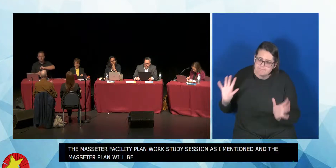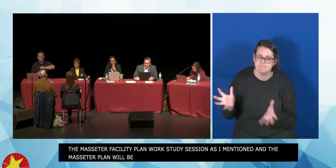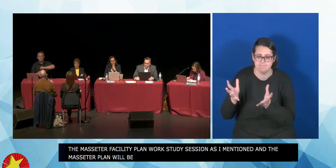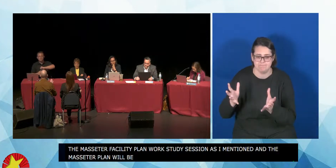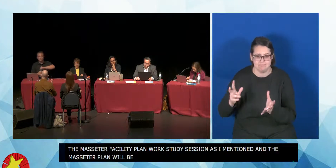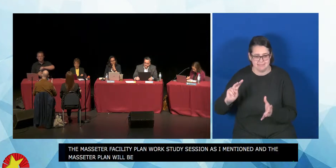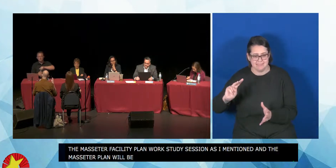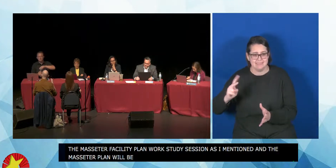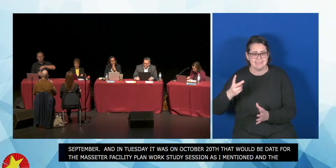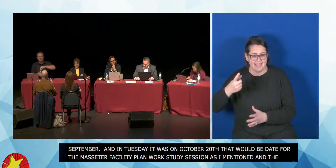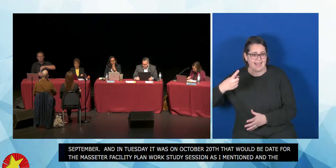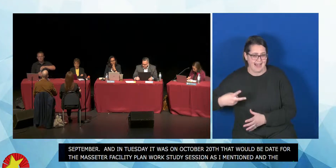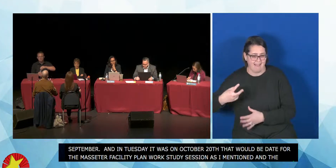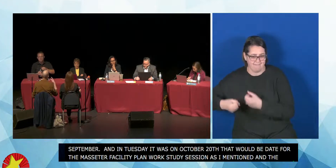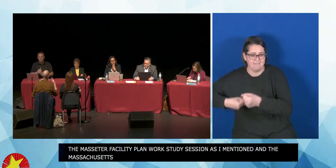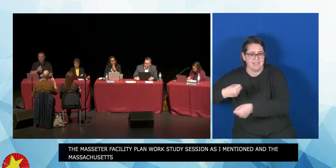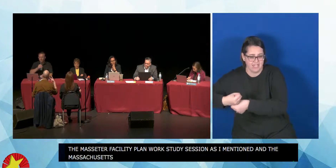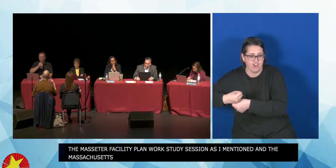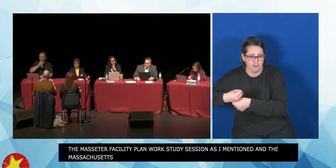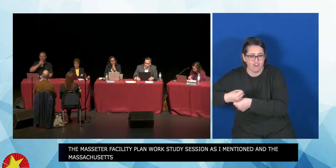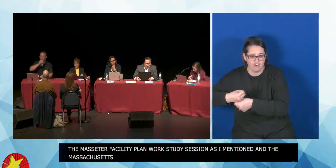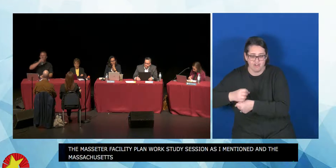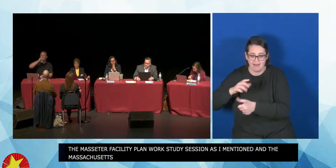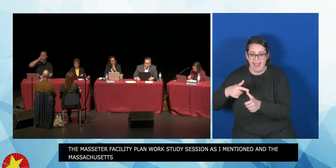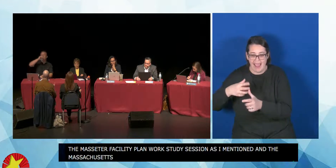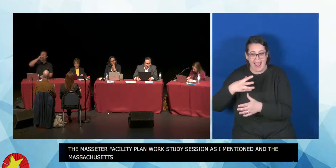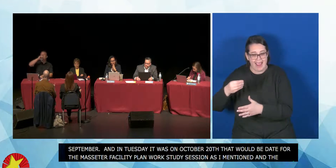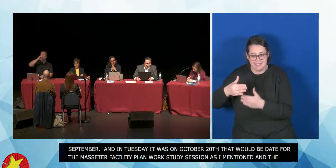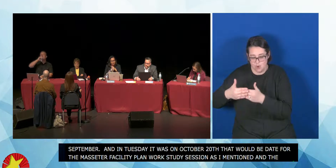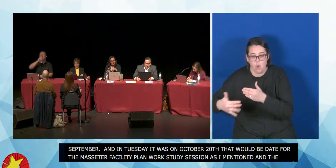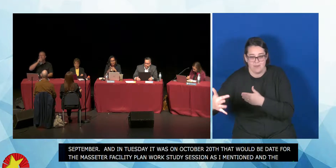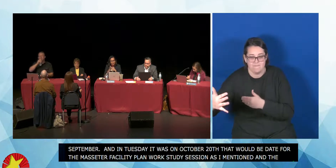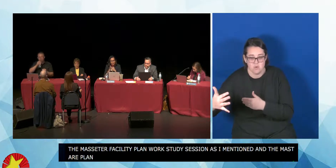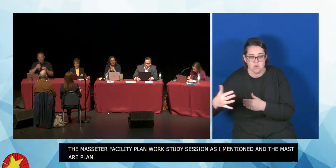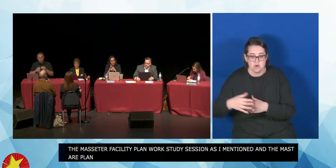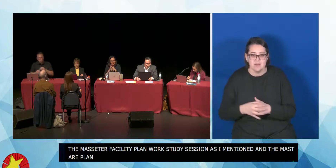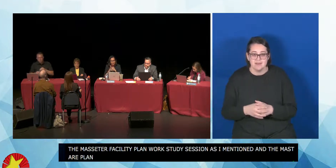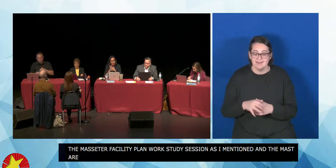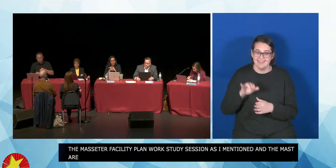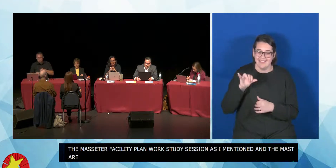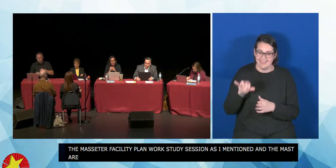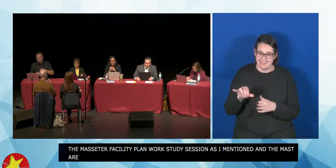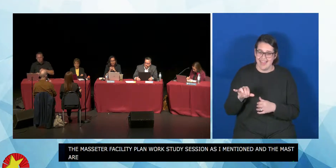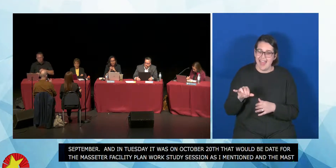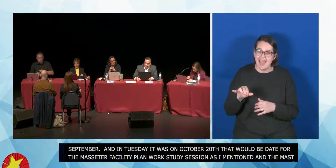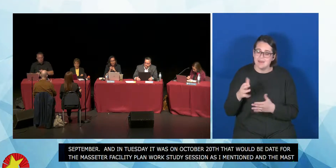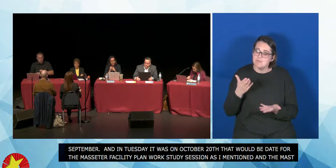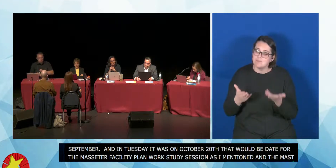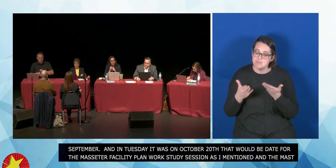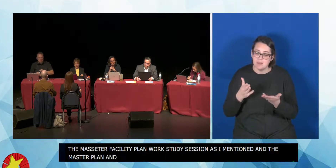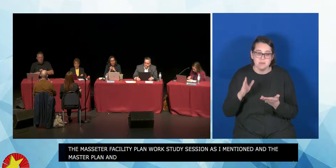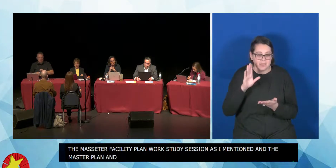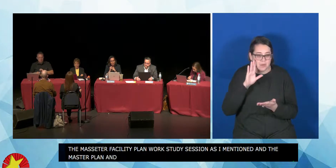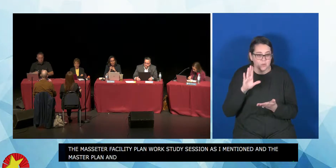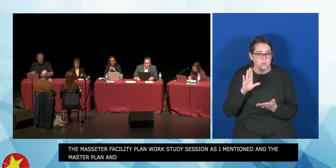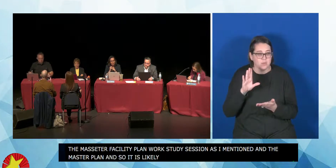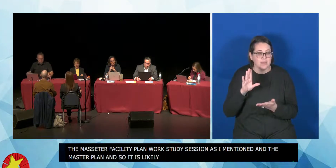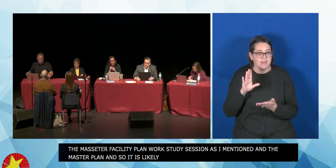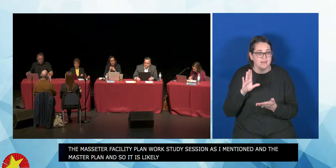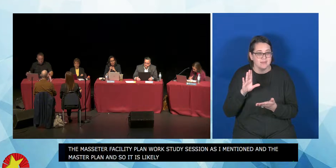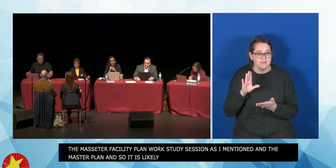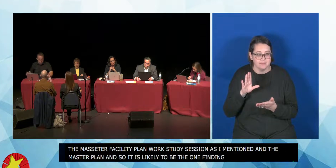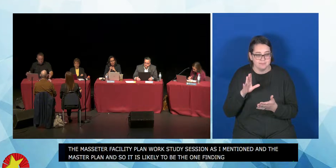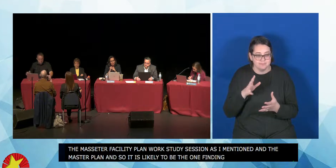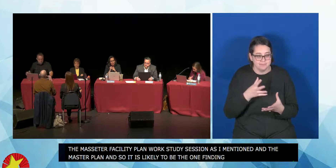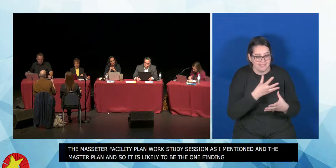going forward. It was the one to find, where it is likely going to be the one finding from the Auditor